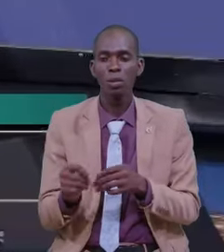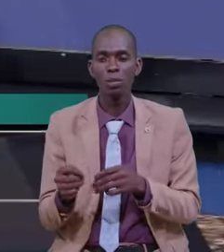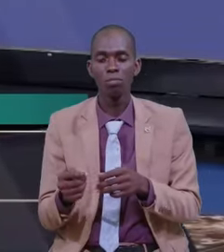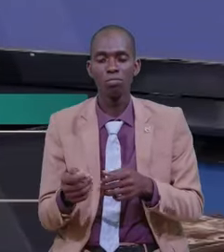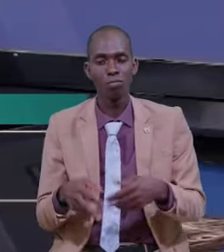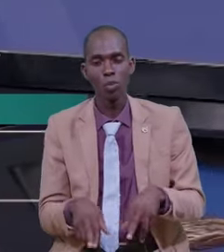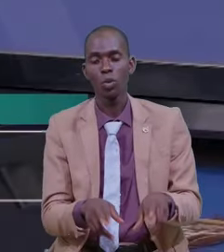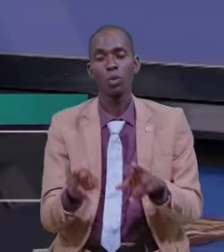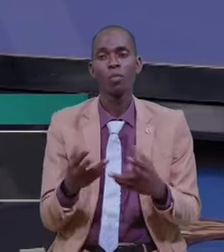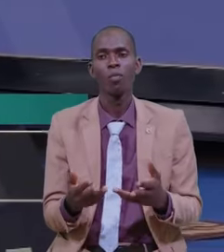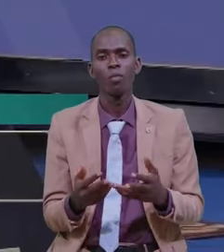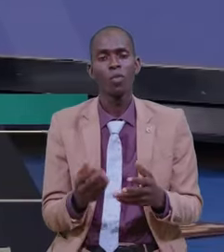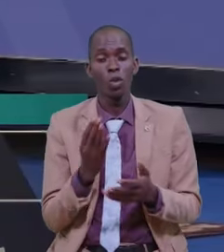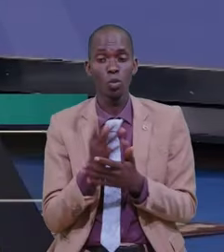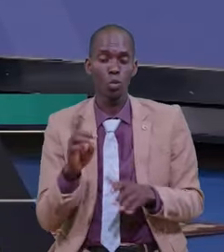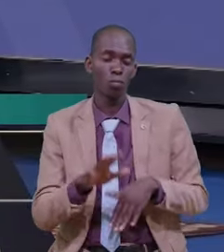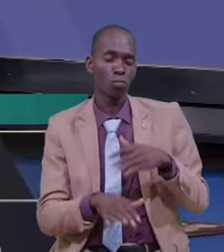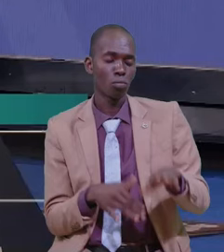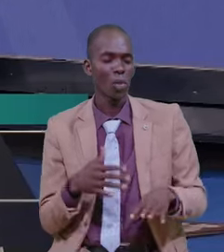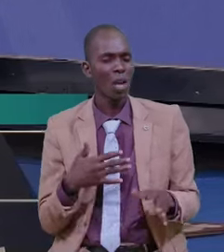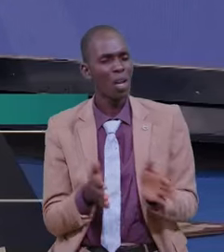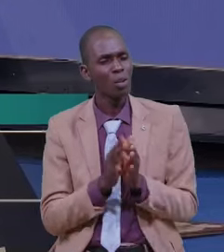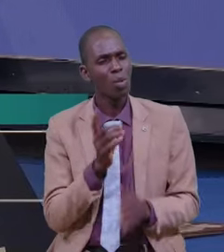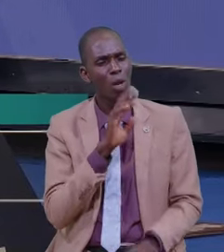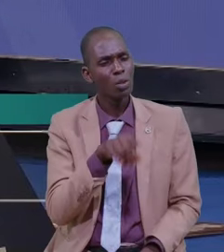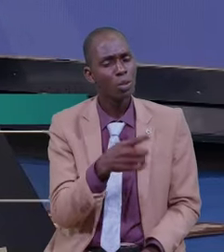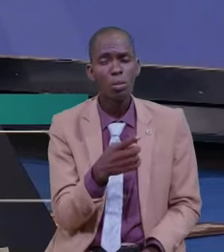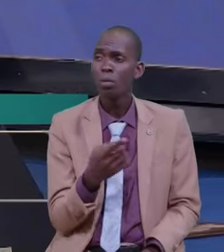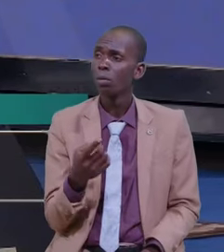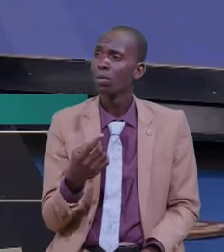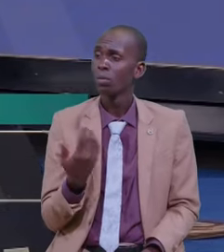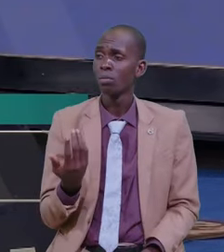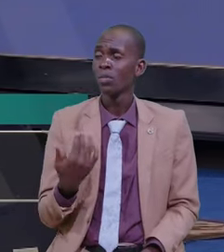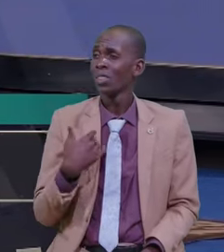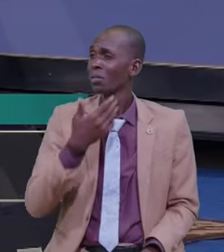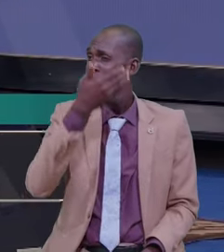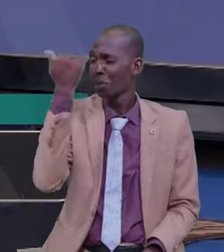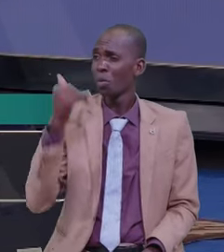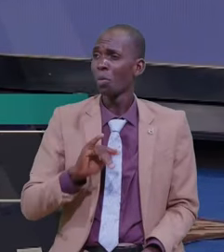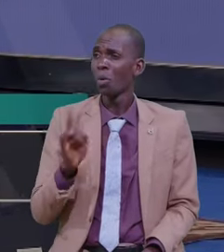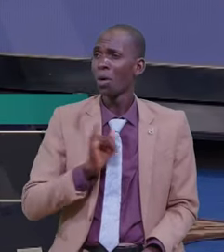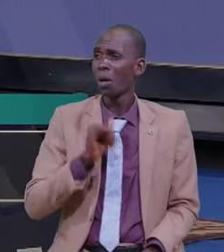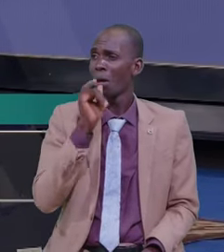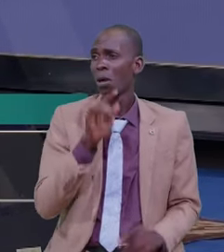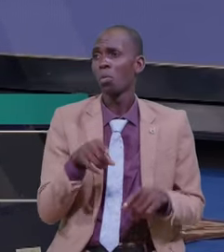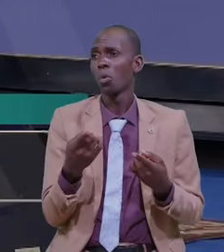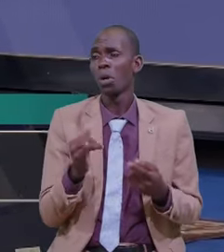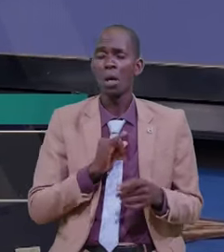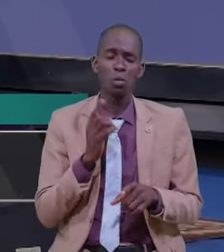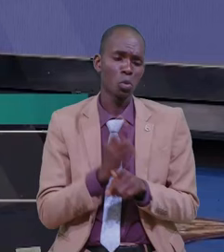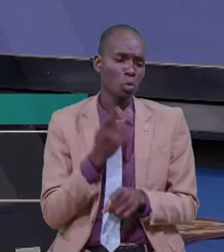we ask, where are you going? He said, I'm sorry, I forgot that. I just saw that this new